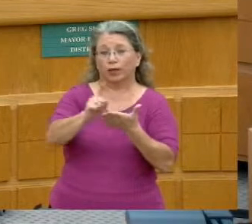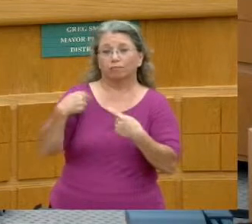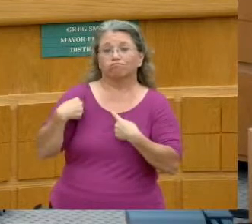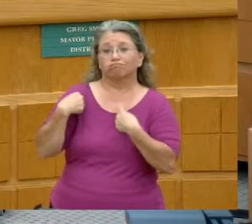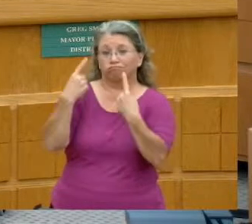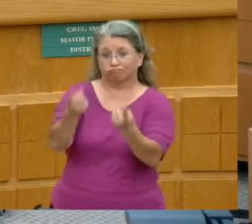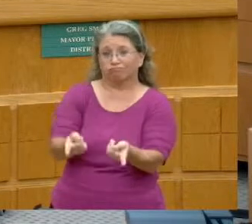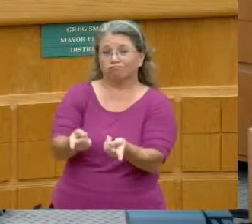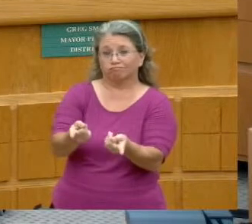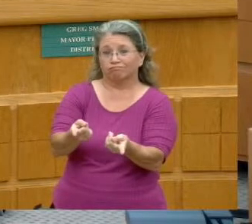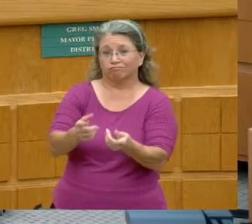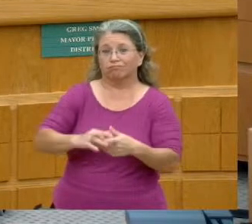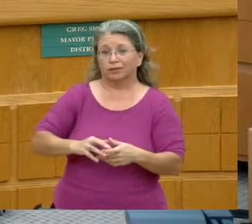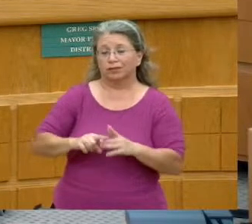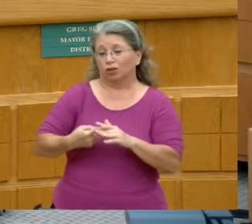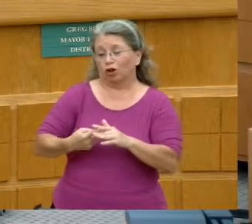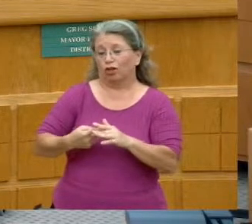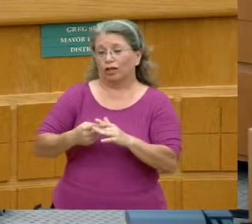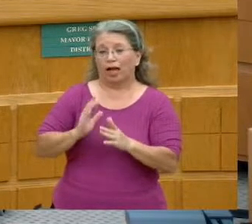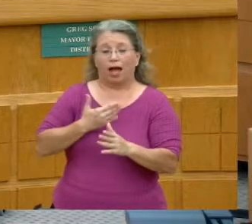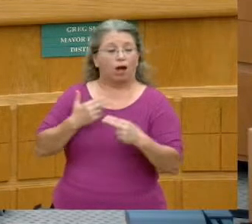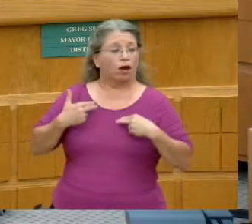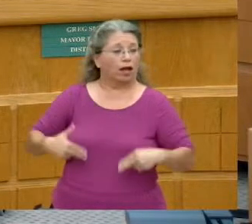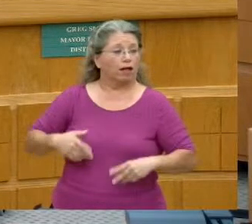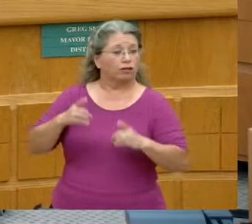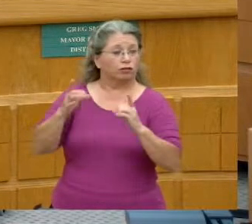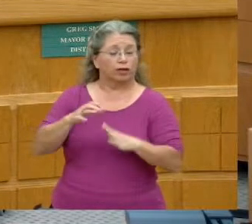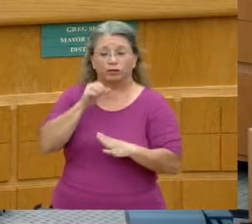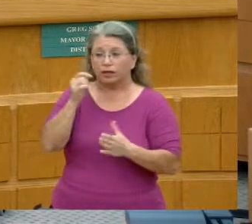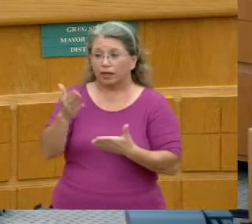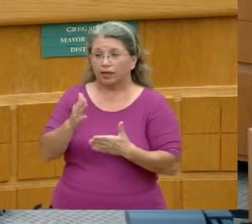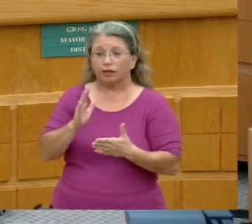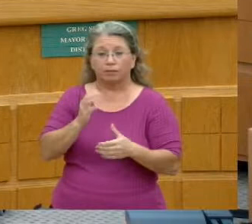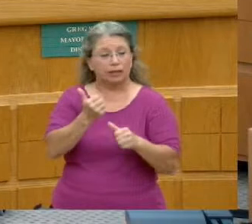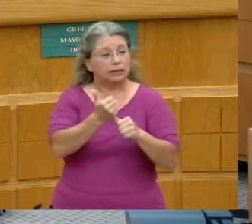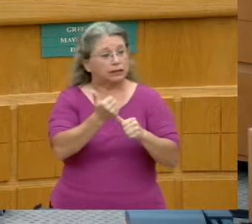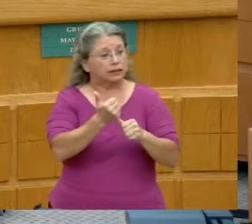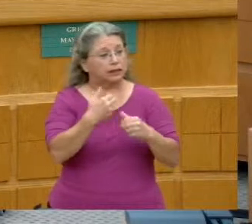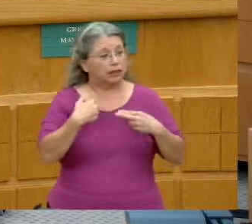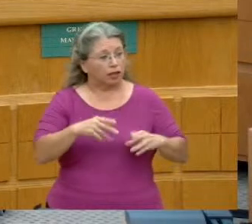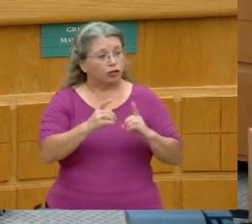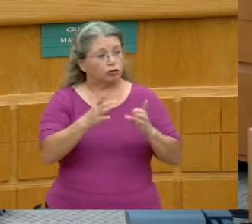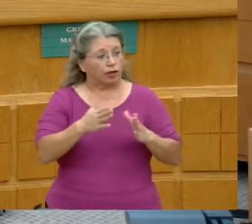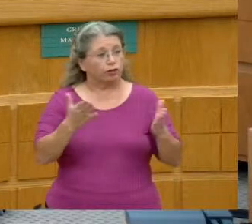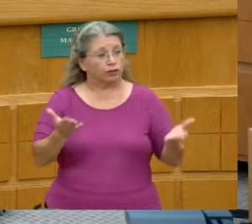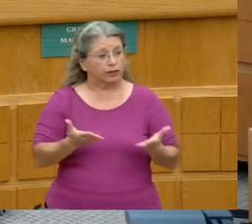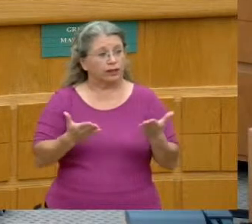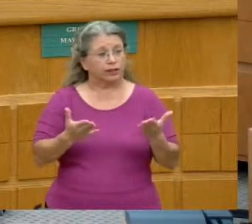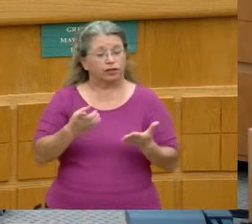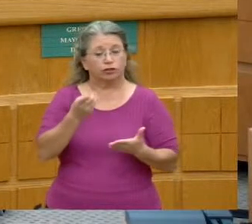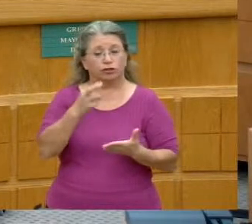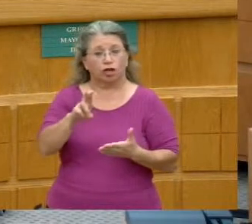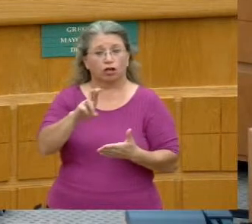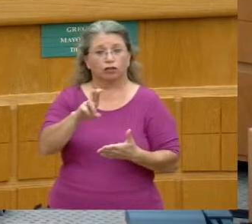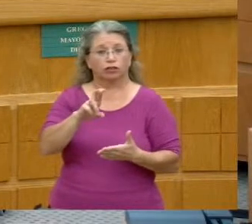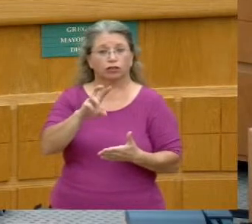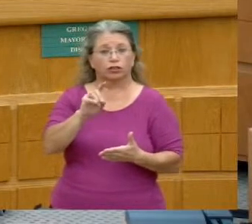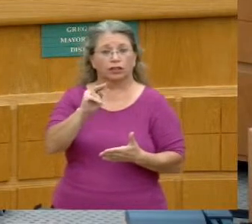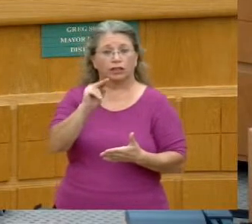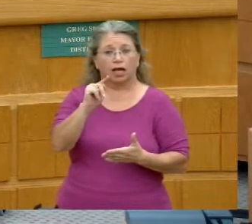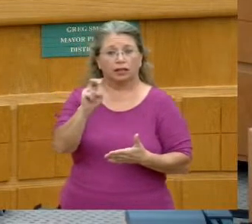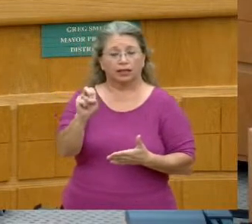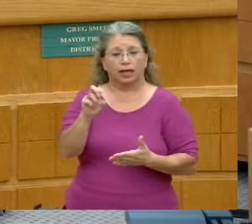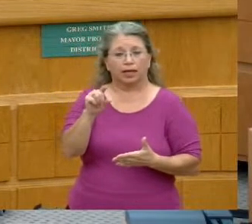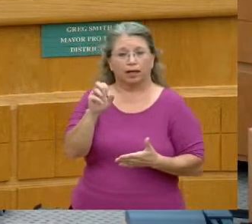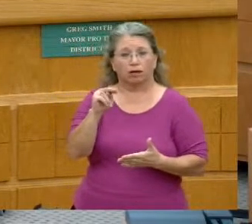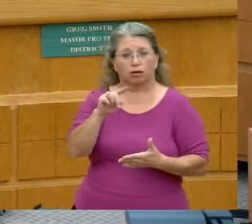And so our health director is not here, but our assistant health director is, Dr. Dante Gonzalez. And as questions come up at the end of